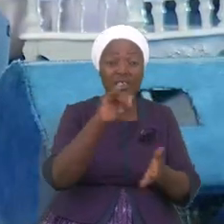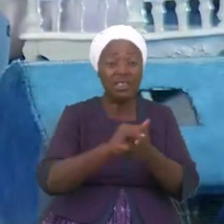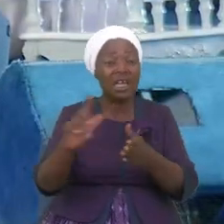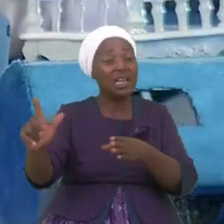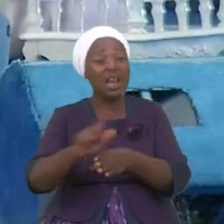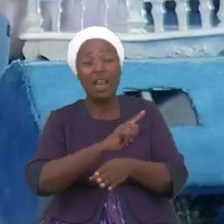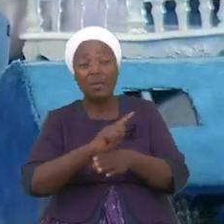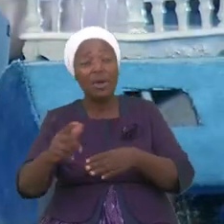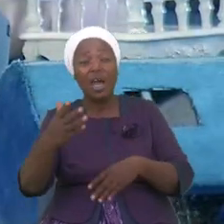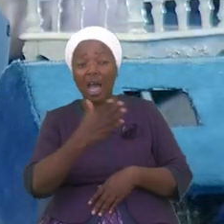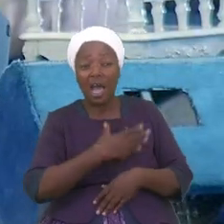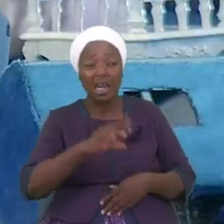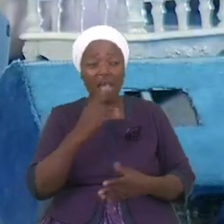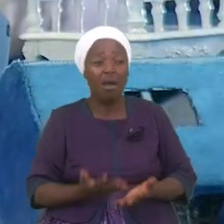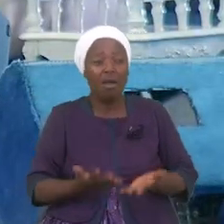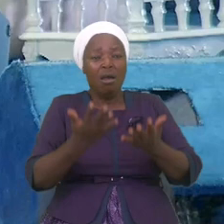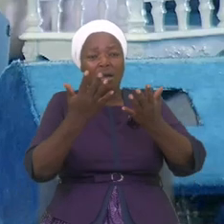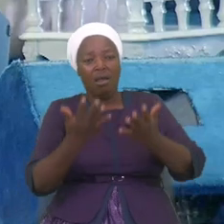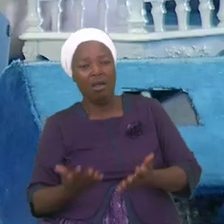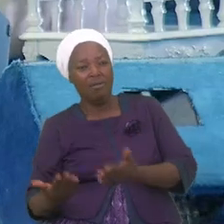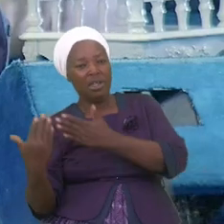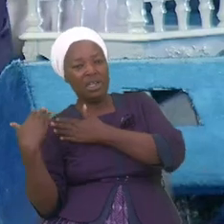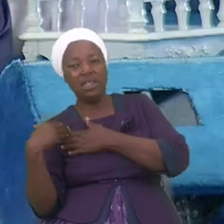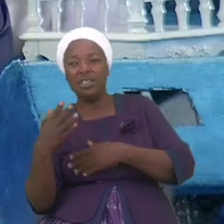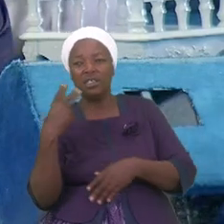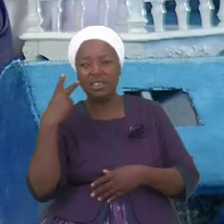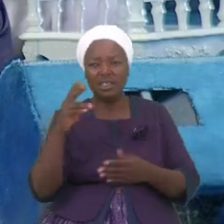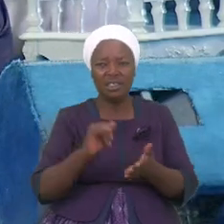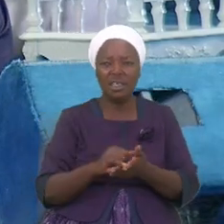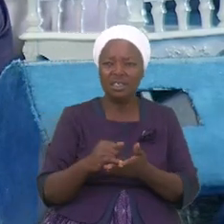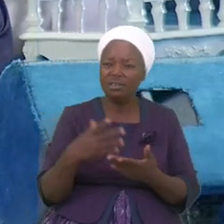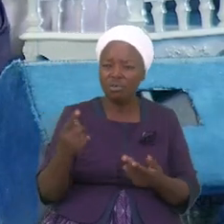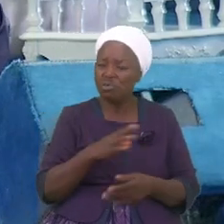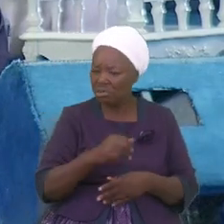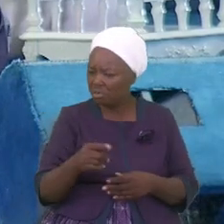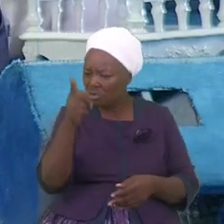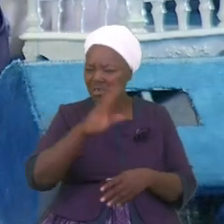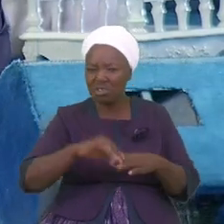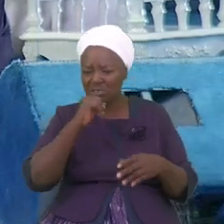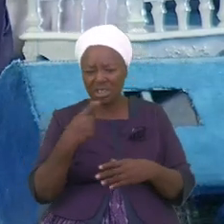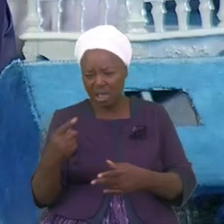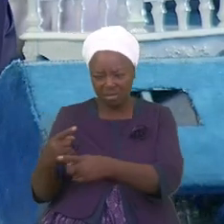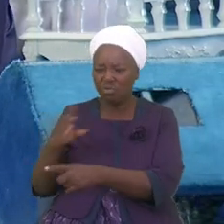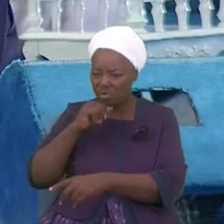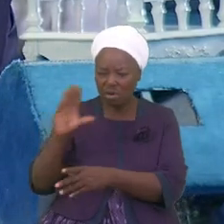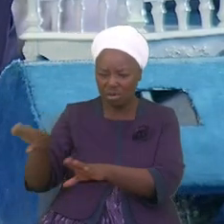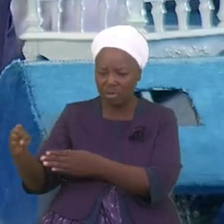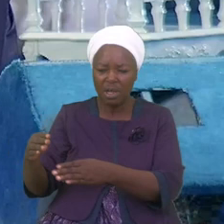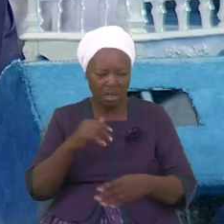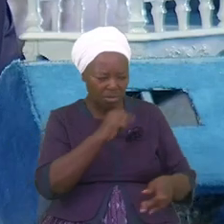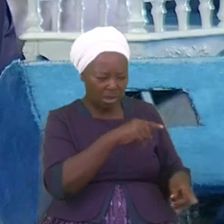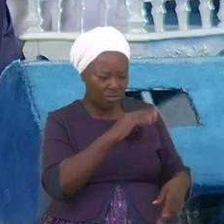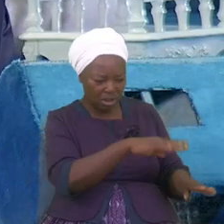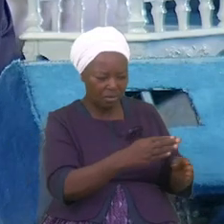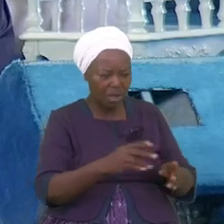labor and are heavy laden. See, there's no discrimination. There's no partiality. Will I get? Will I not get? You will